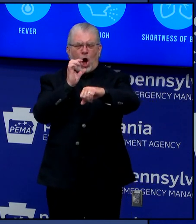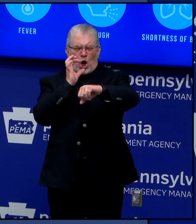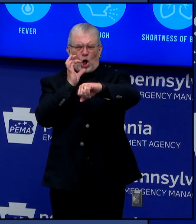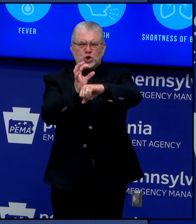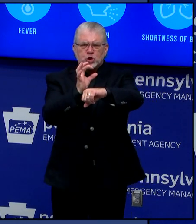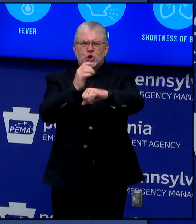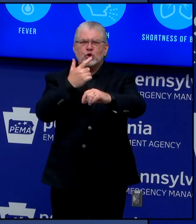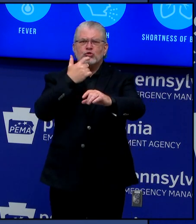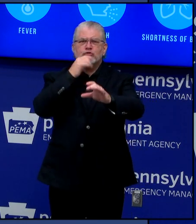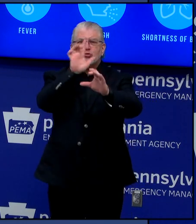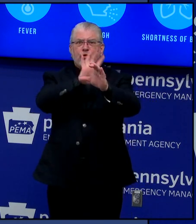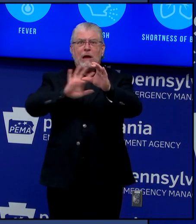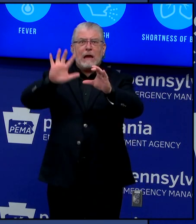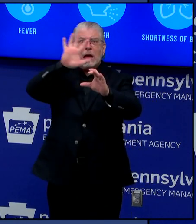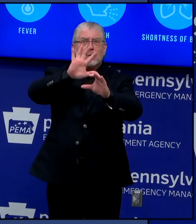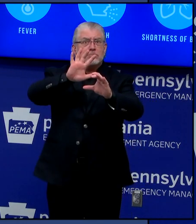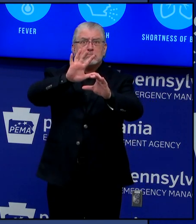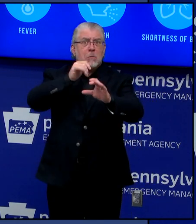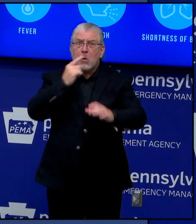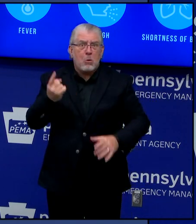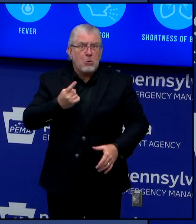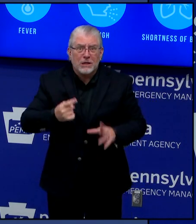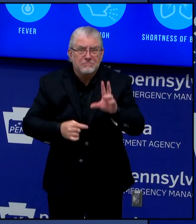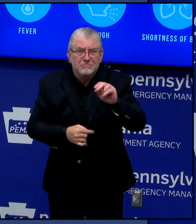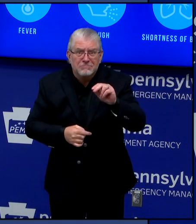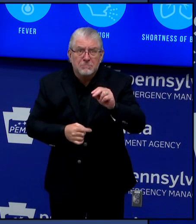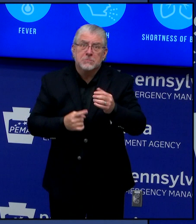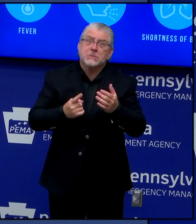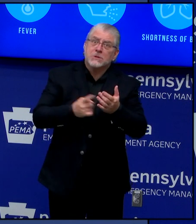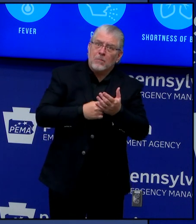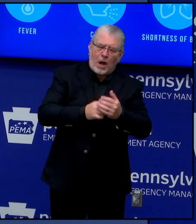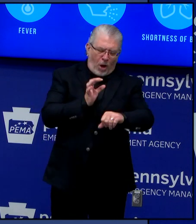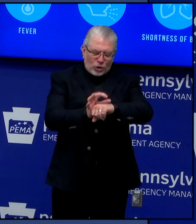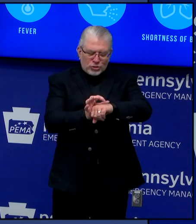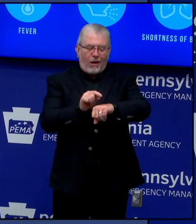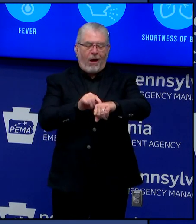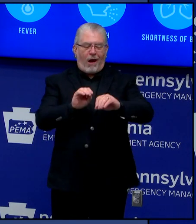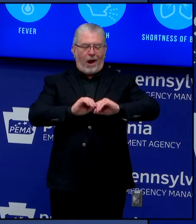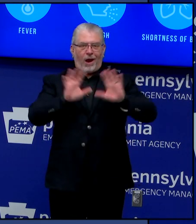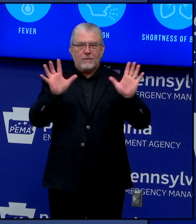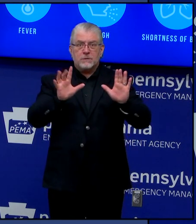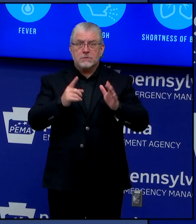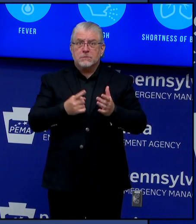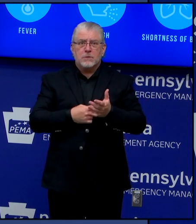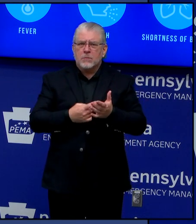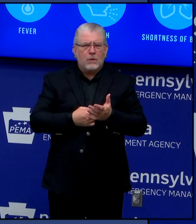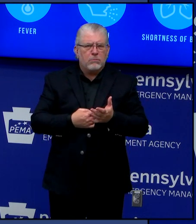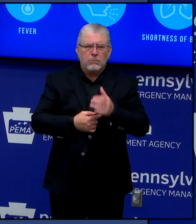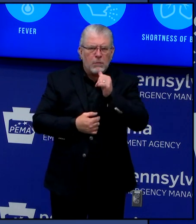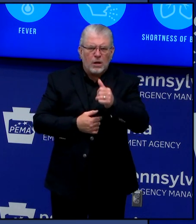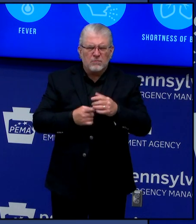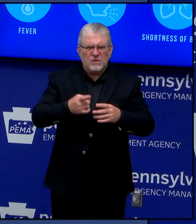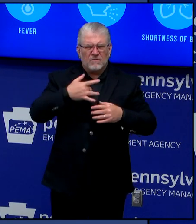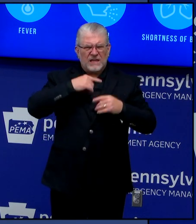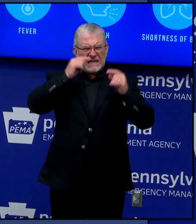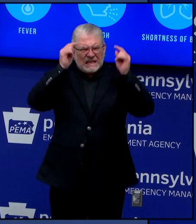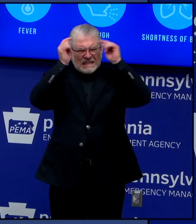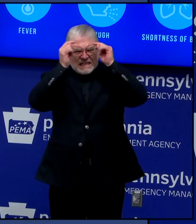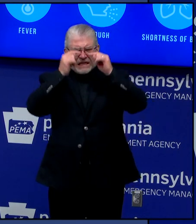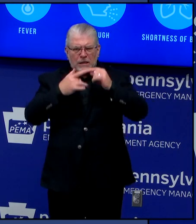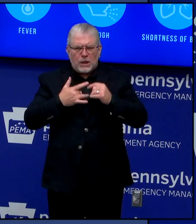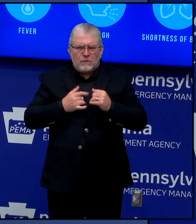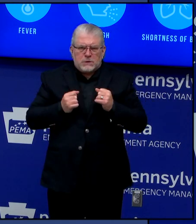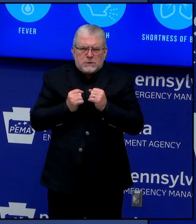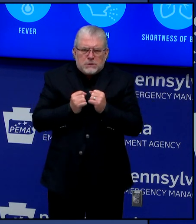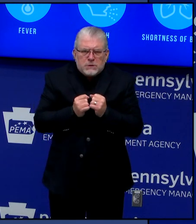rash. It also includes fevers, chills, headache, tiredness, and fatigue, muscle aches, joint aches, and swollen